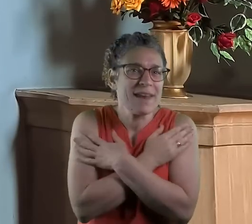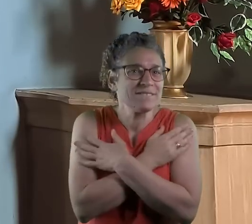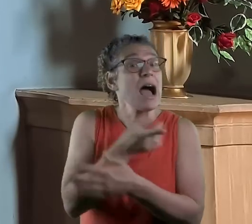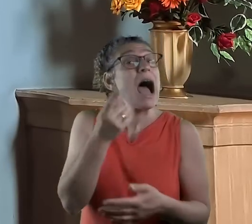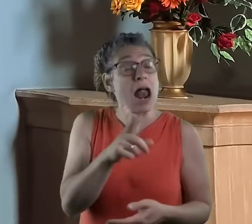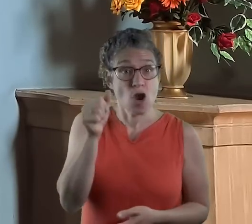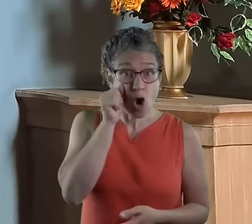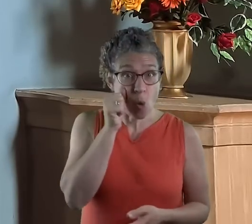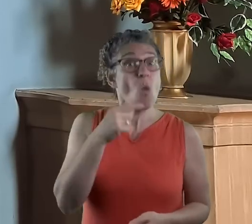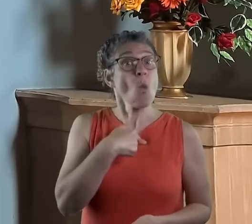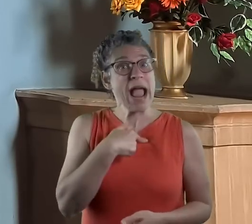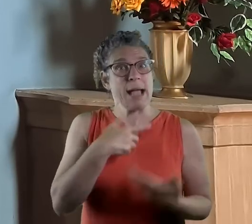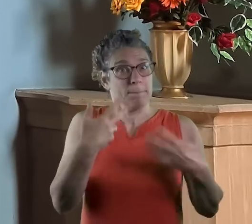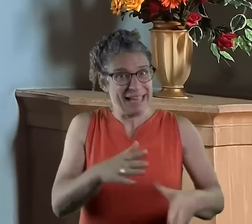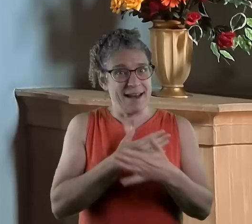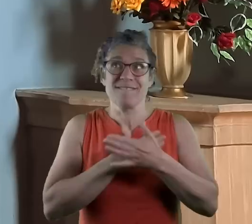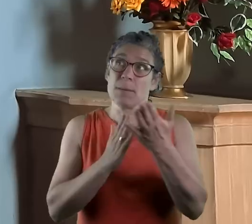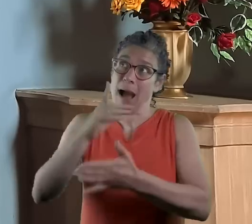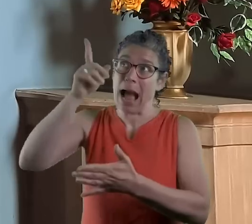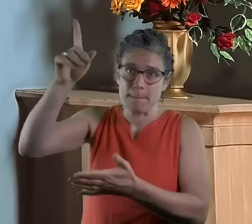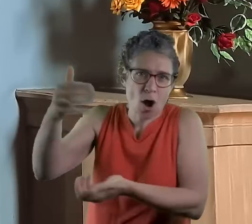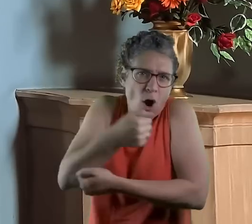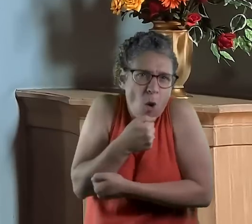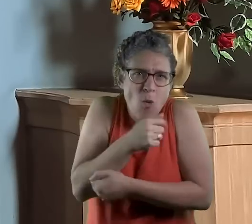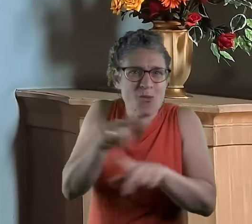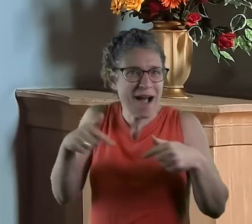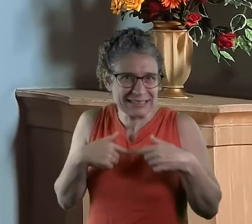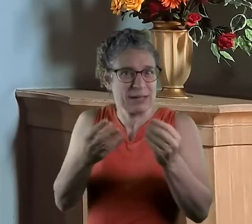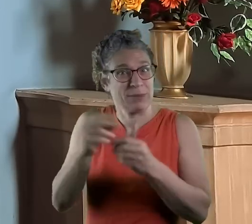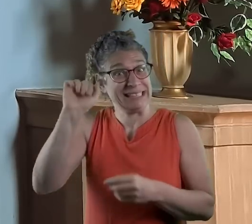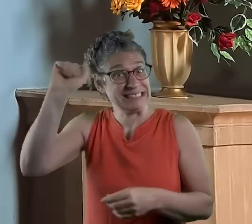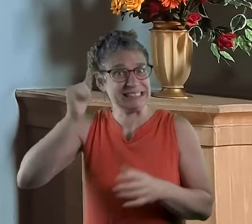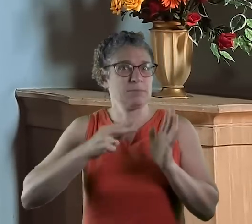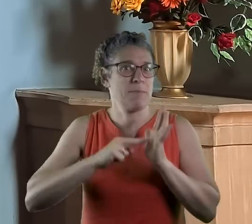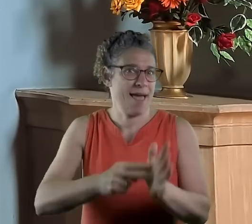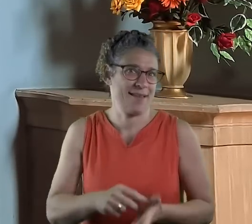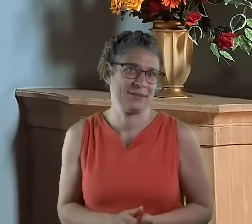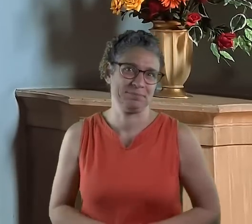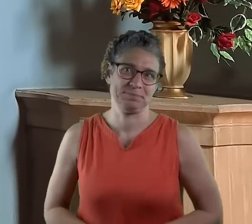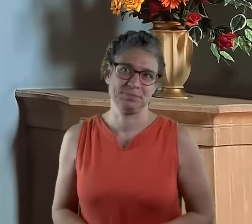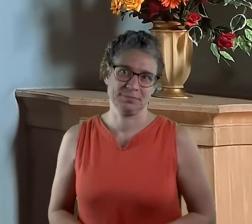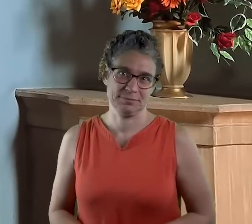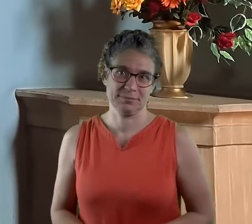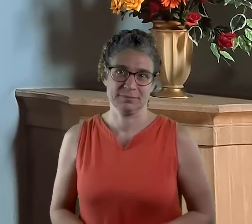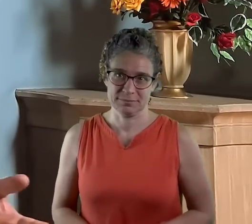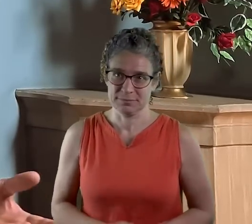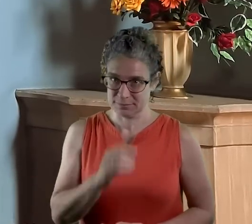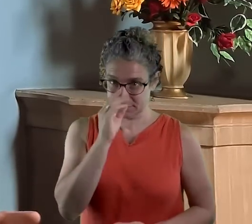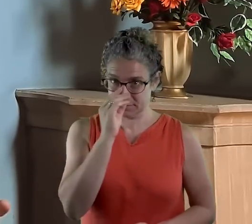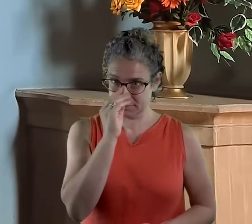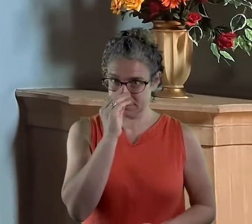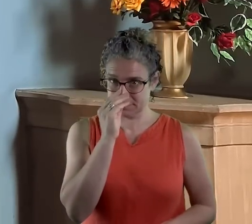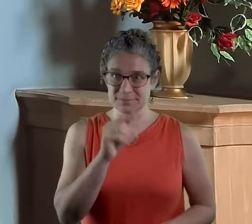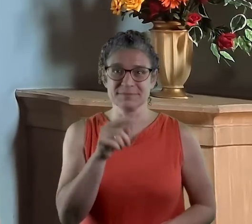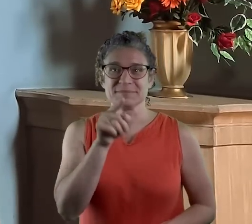we go, and knowing that we are loved and held by God in his grand plan for all of us. This, of course, is far